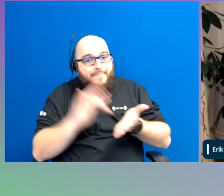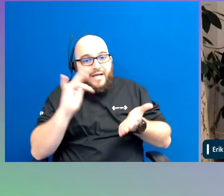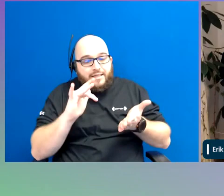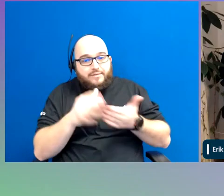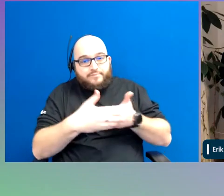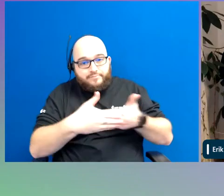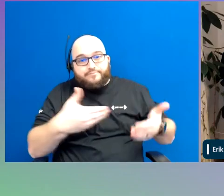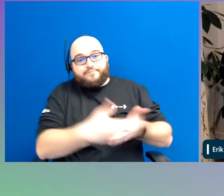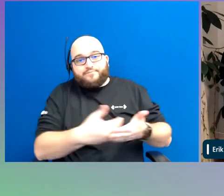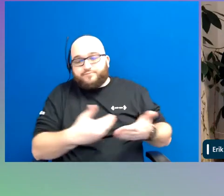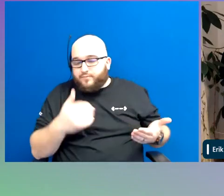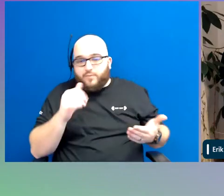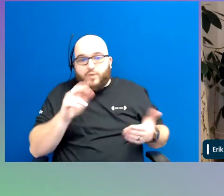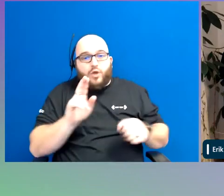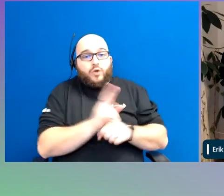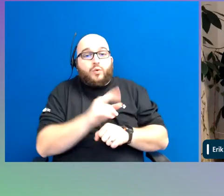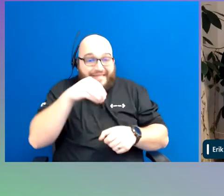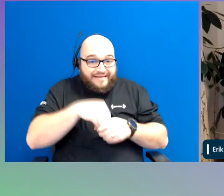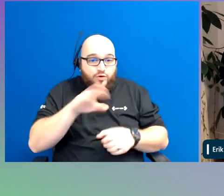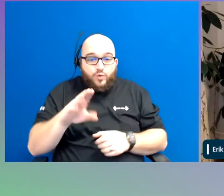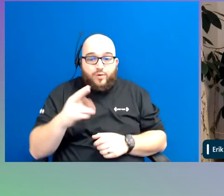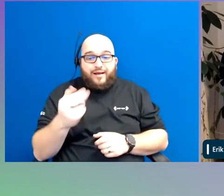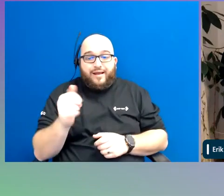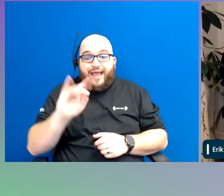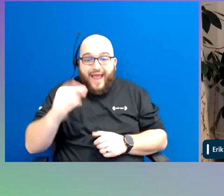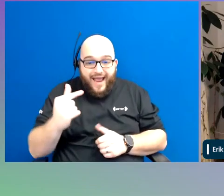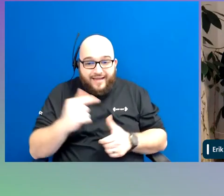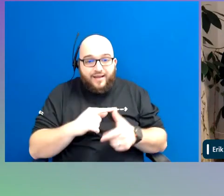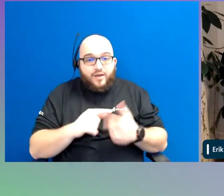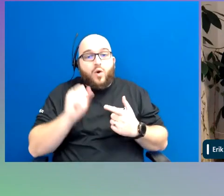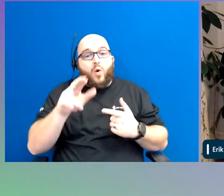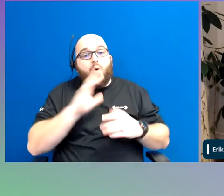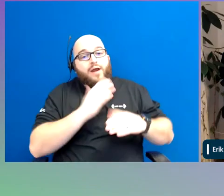heading or a divider or something like this.